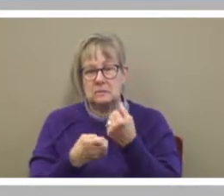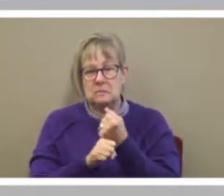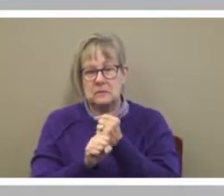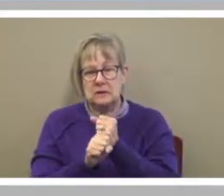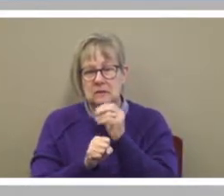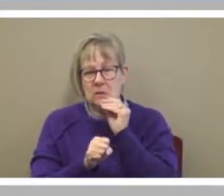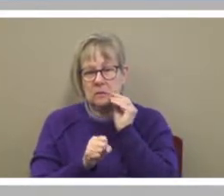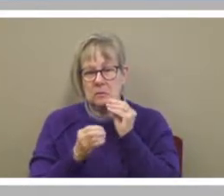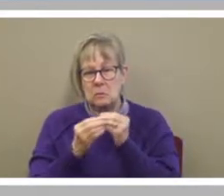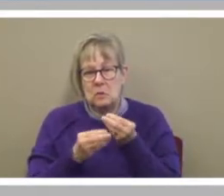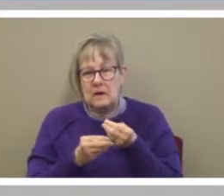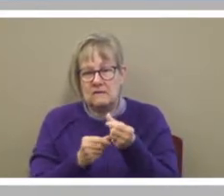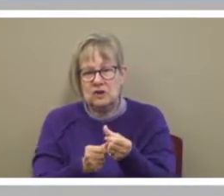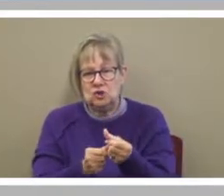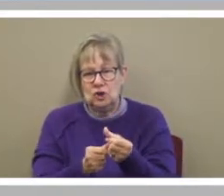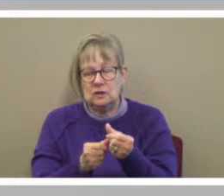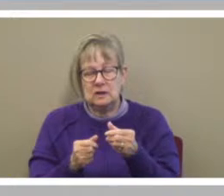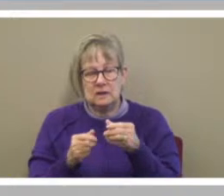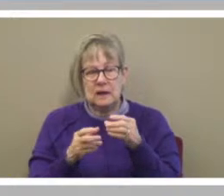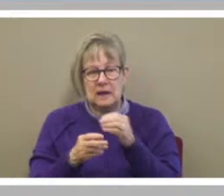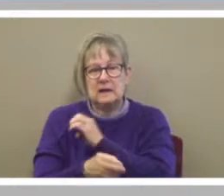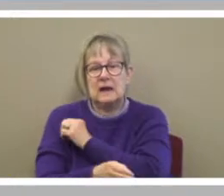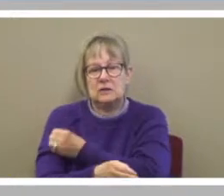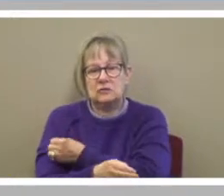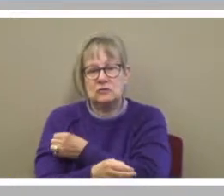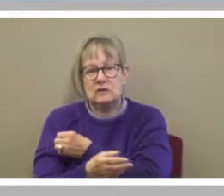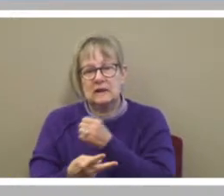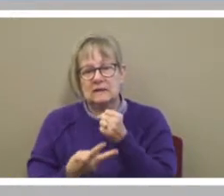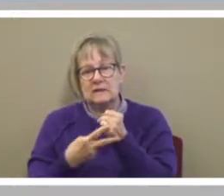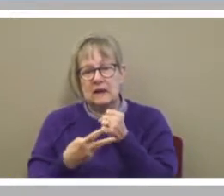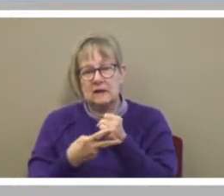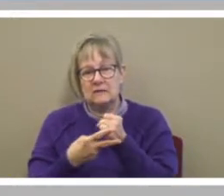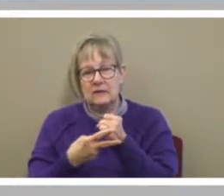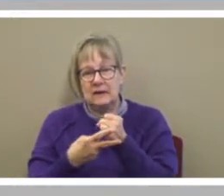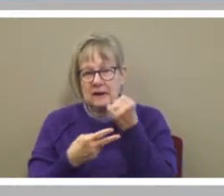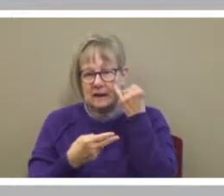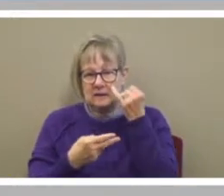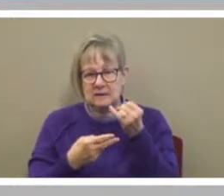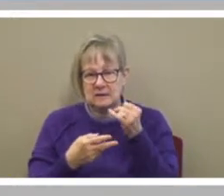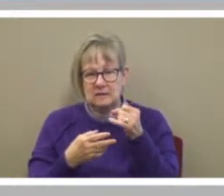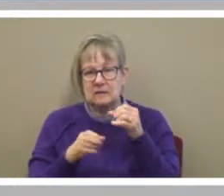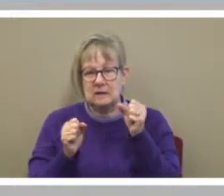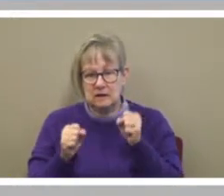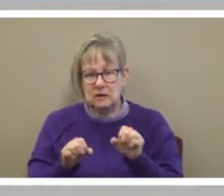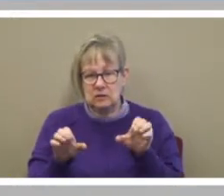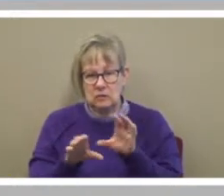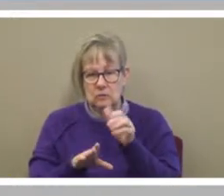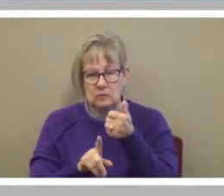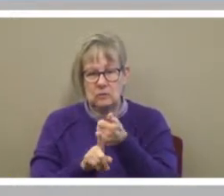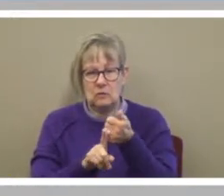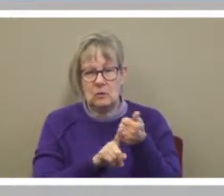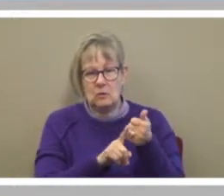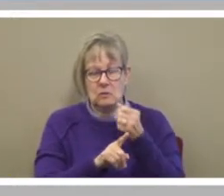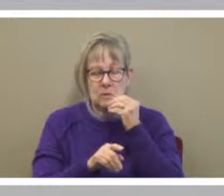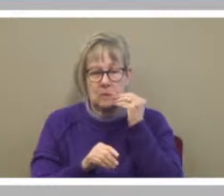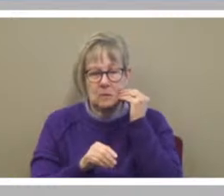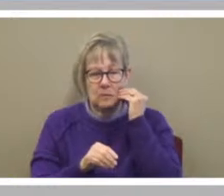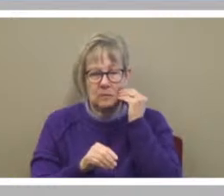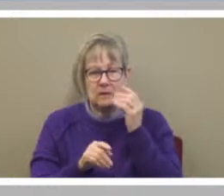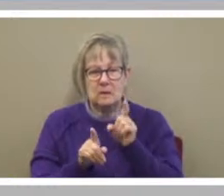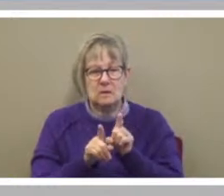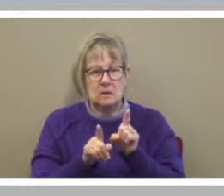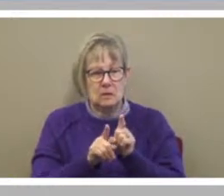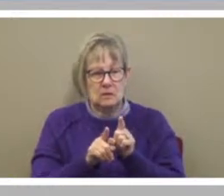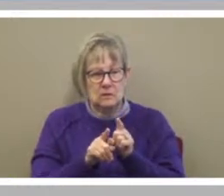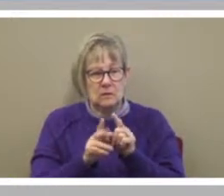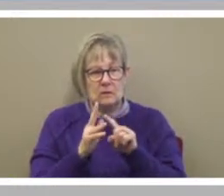just energy saving tips that they can do and perform in their own home. So I think that's going to be really key We've also rolled out